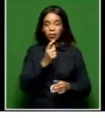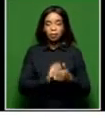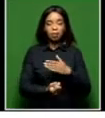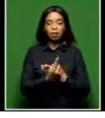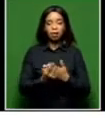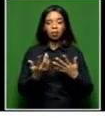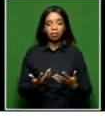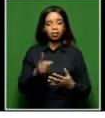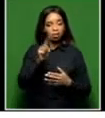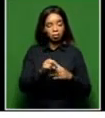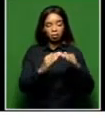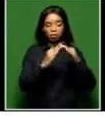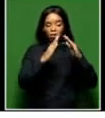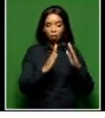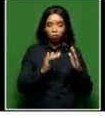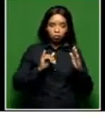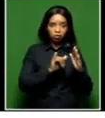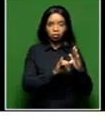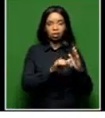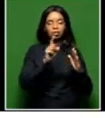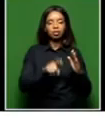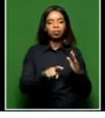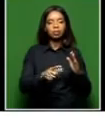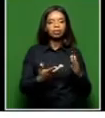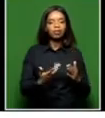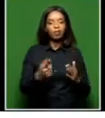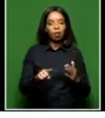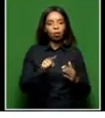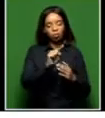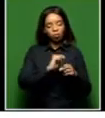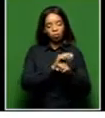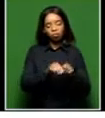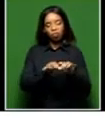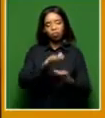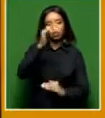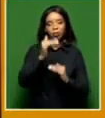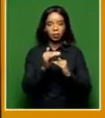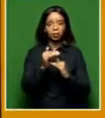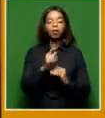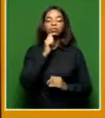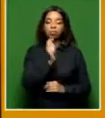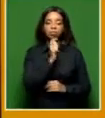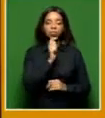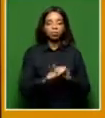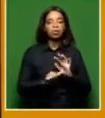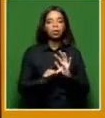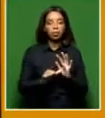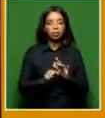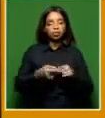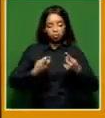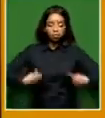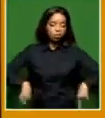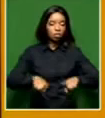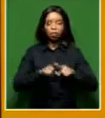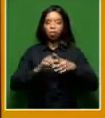president, and let's stay home and try and curb this pandemic, yeah? Great stuff, and it's very important that we all join hands